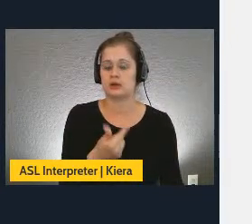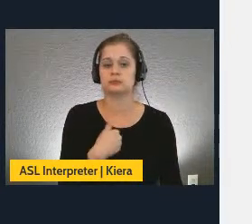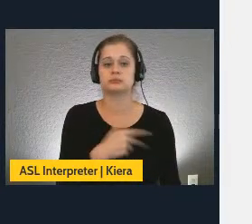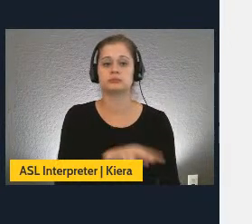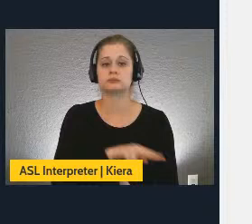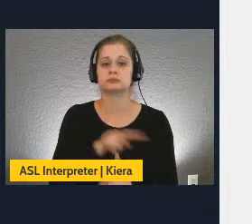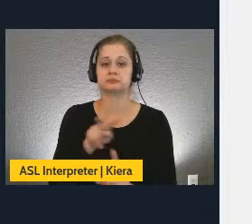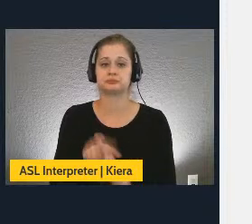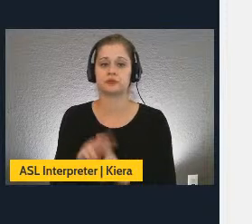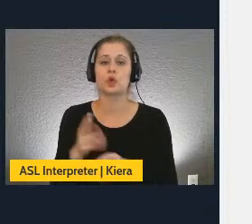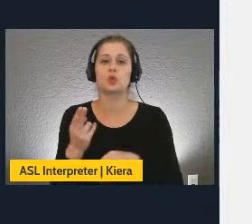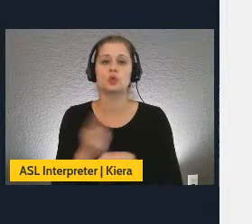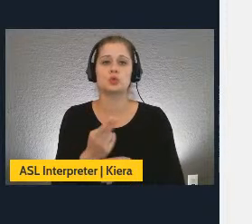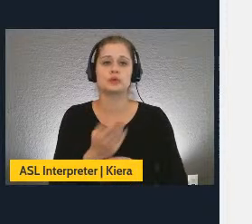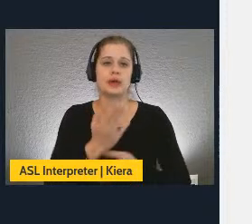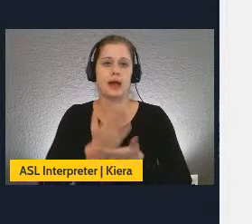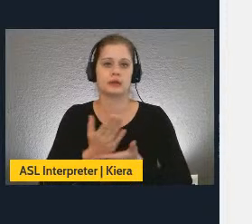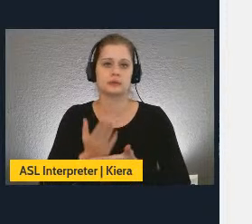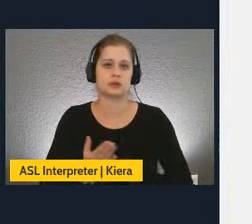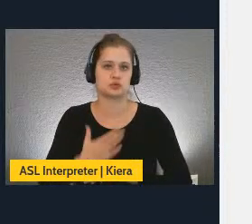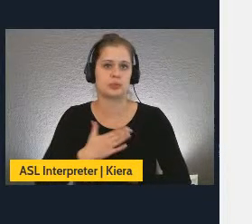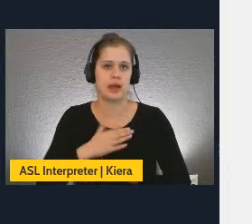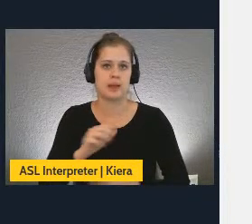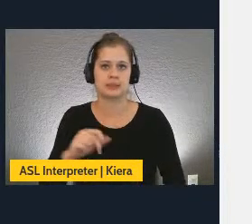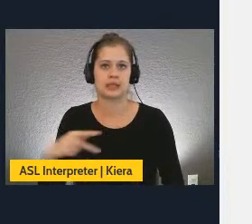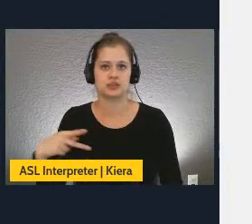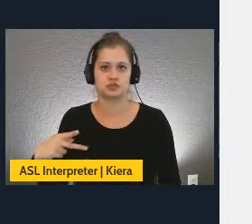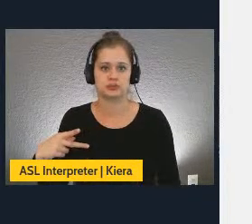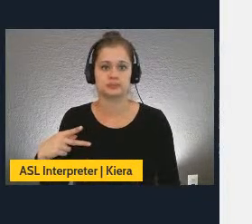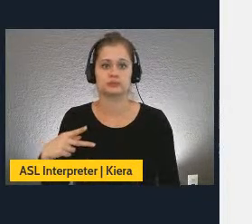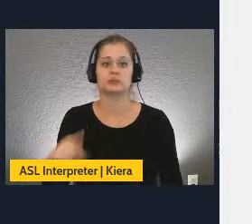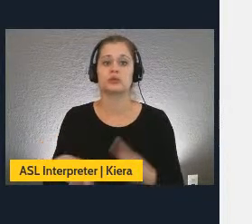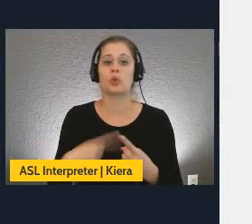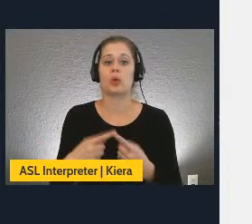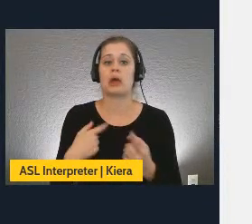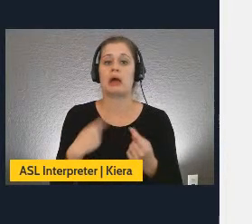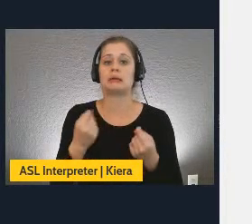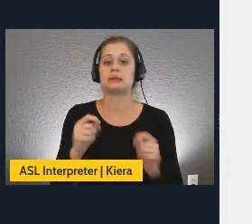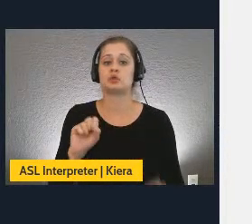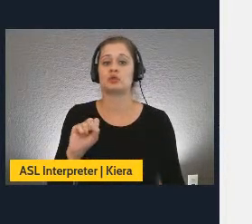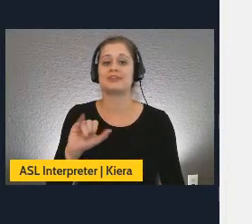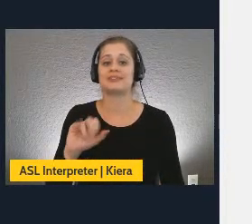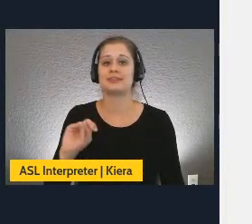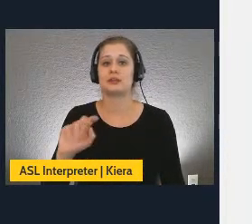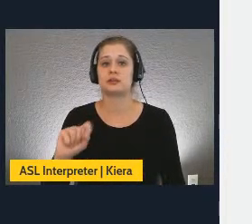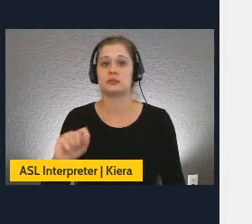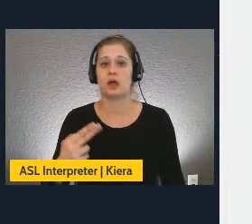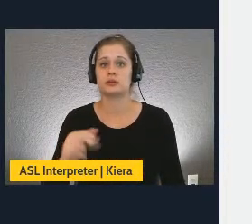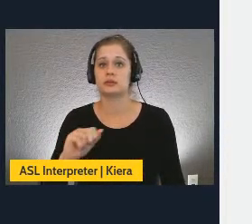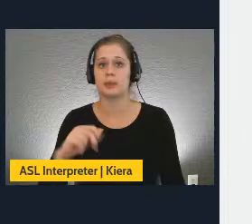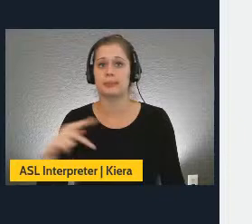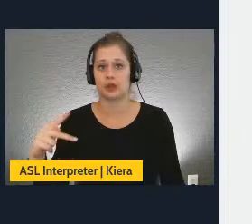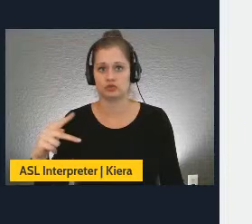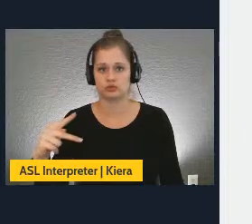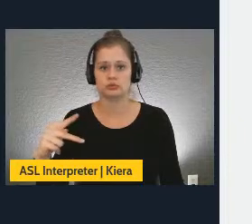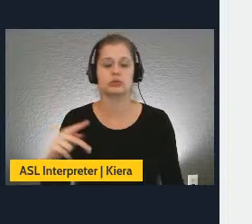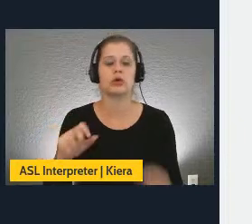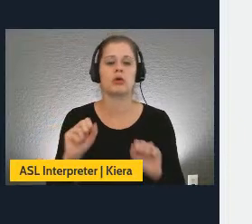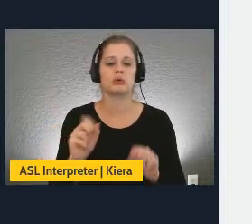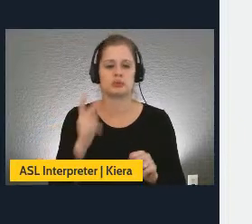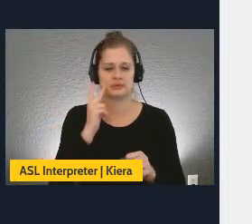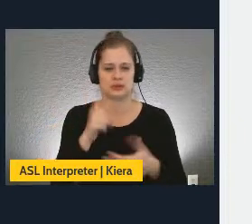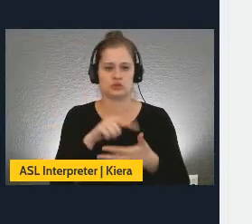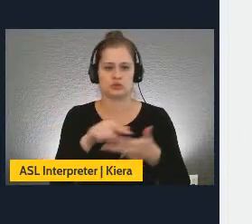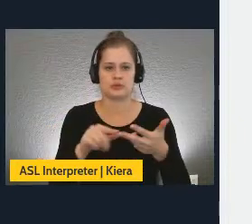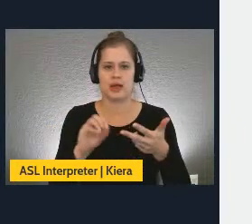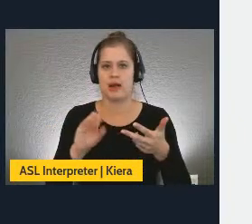to my application. So when I attempted to synthesize this application, you can see there's three things output into